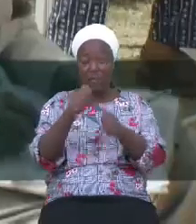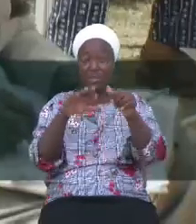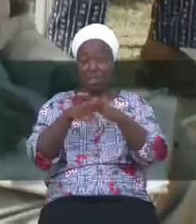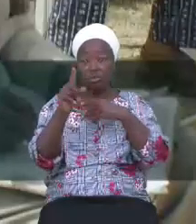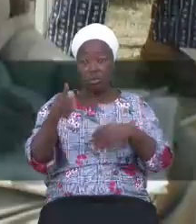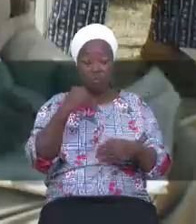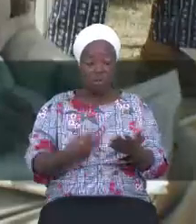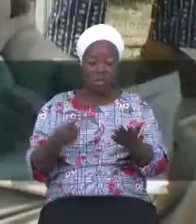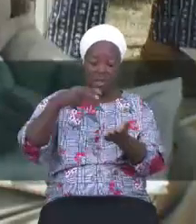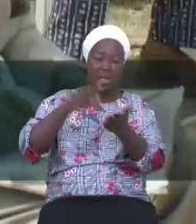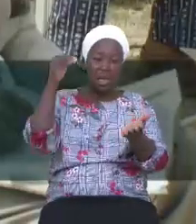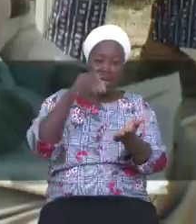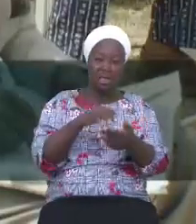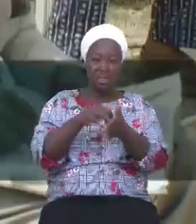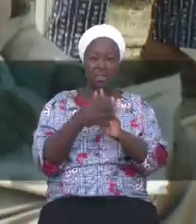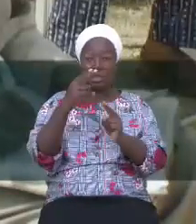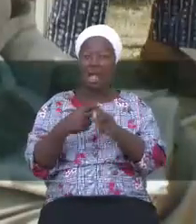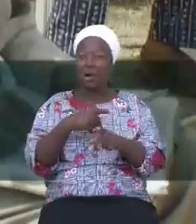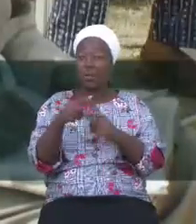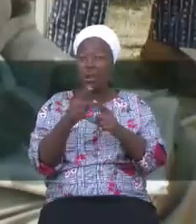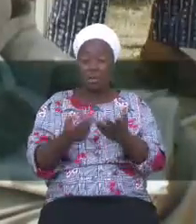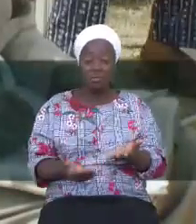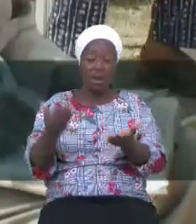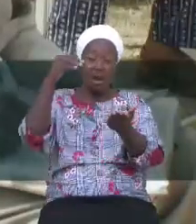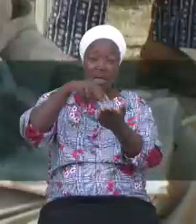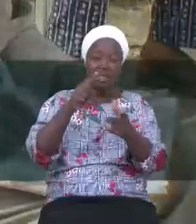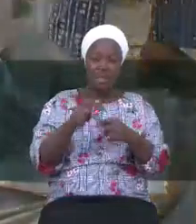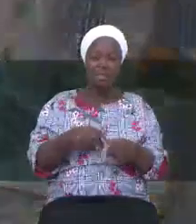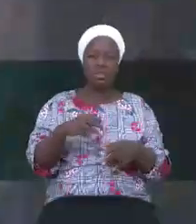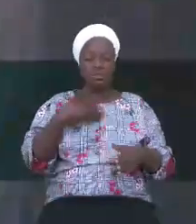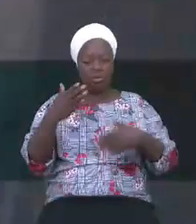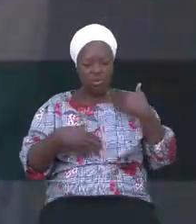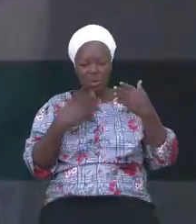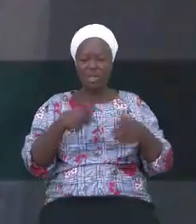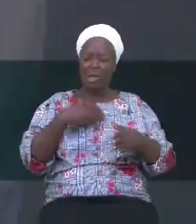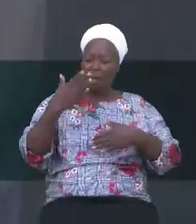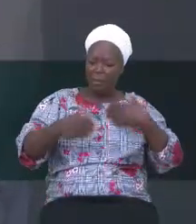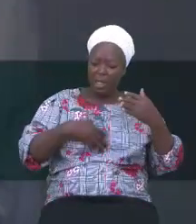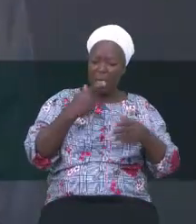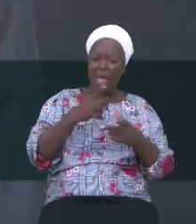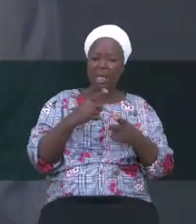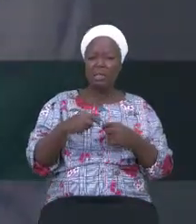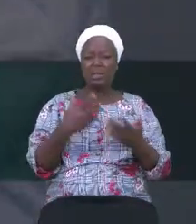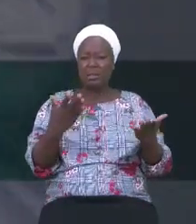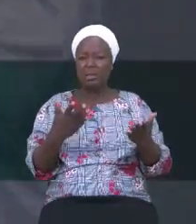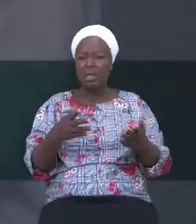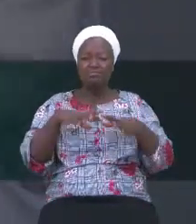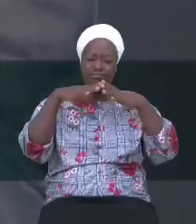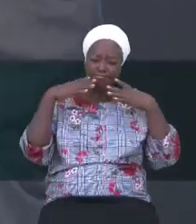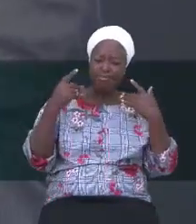again. And when you rise, the joy, the excitement, and the happiness, and